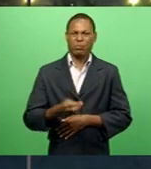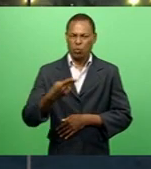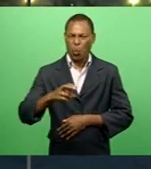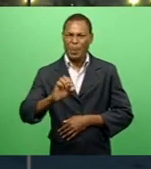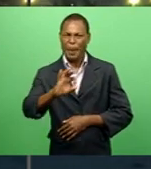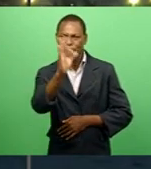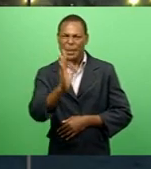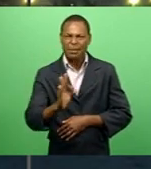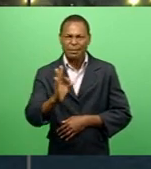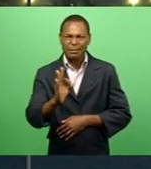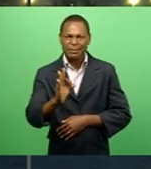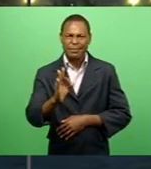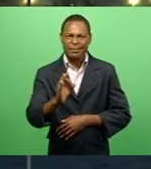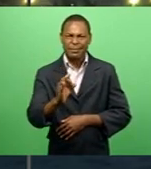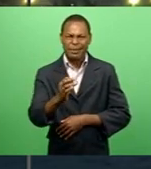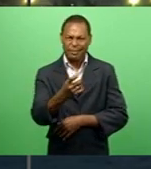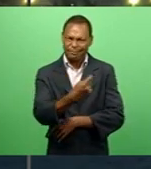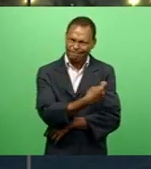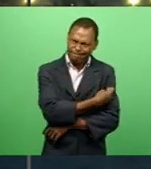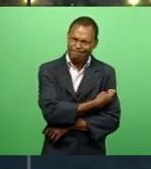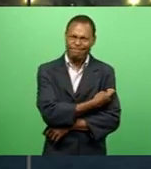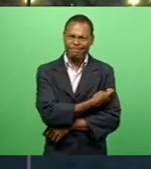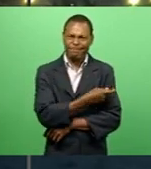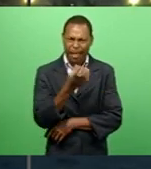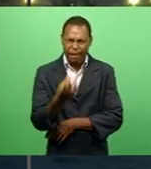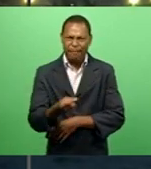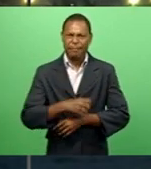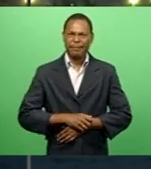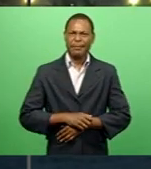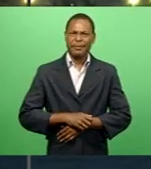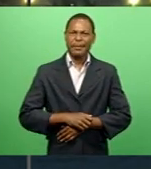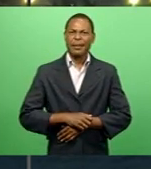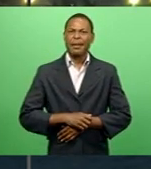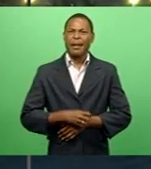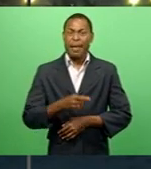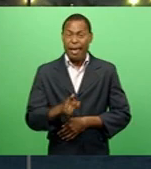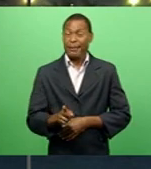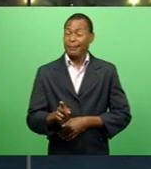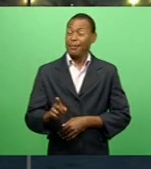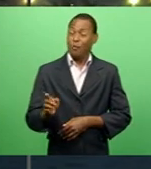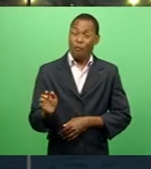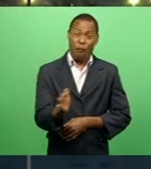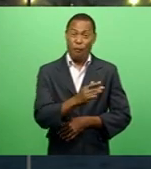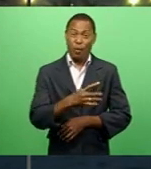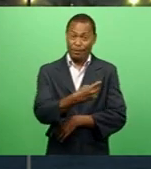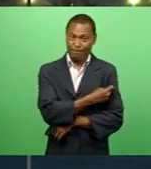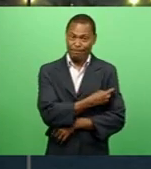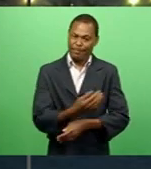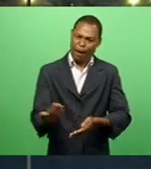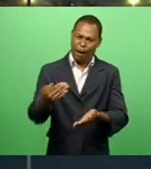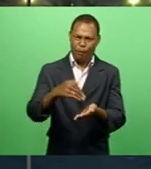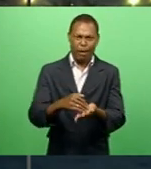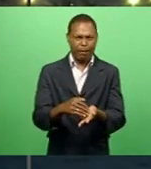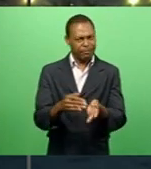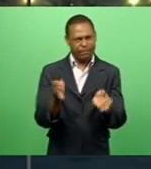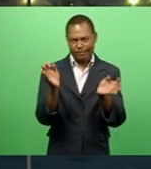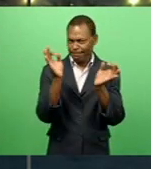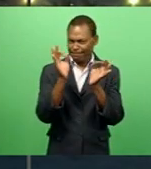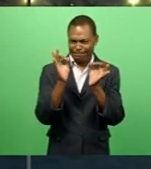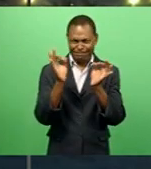of our population through COVAX, and the timeline for when all of the vaccines will arrive is